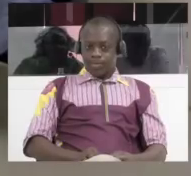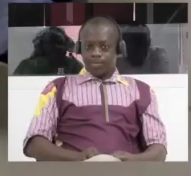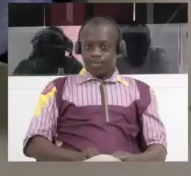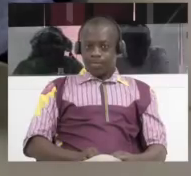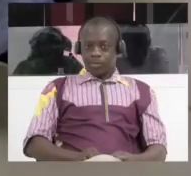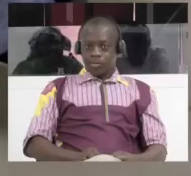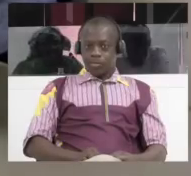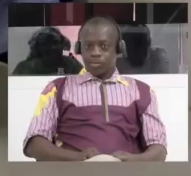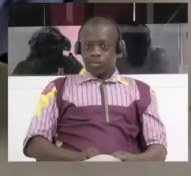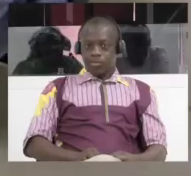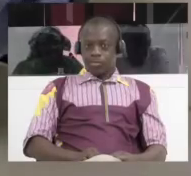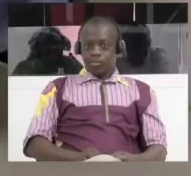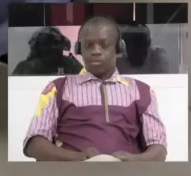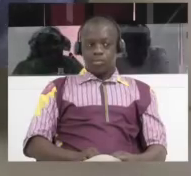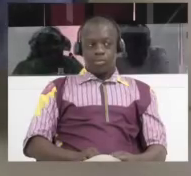And the third question?